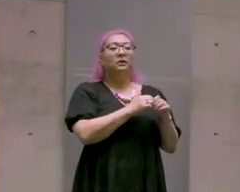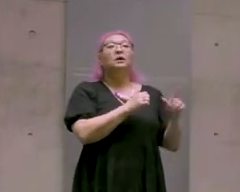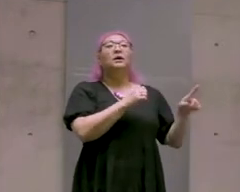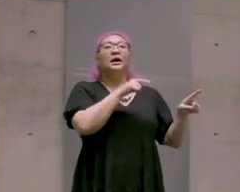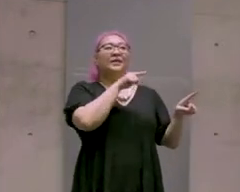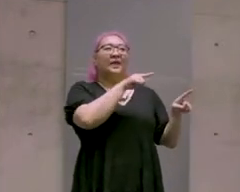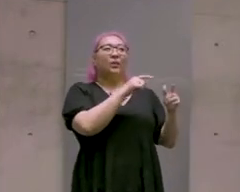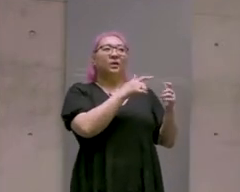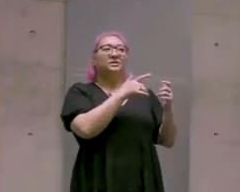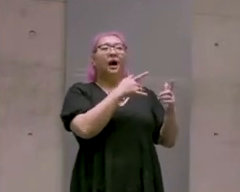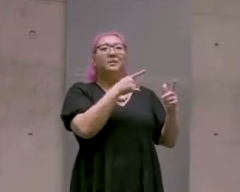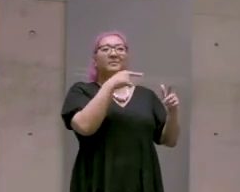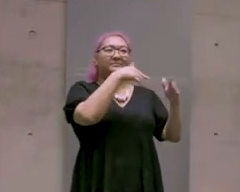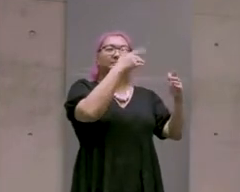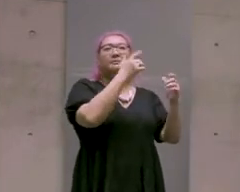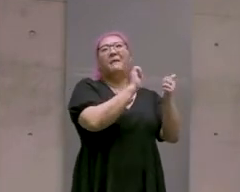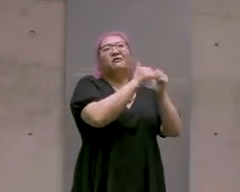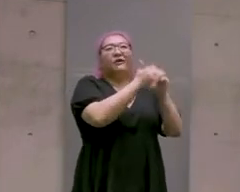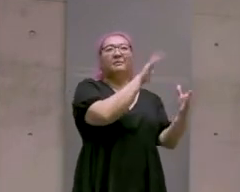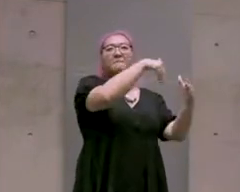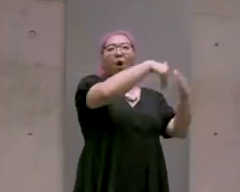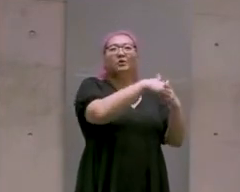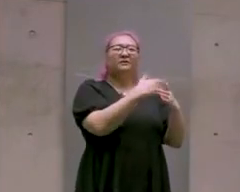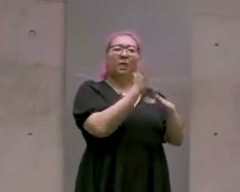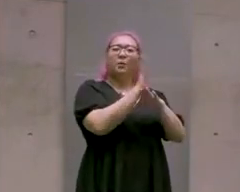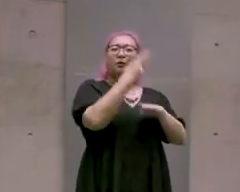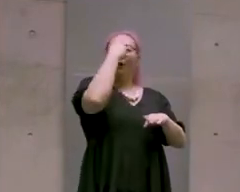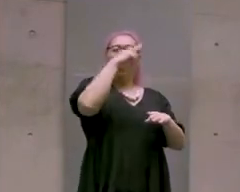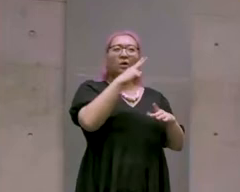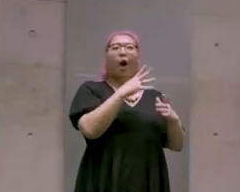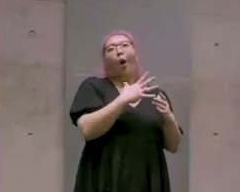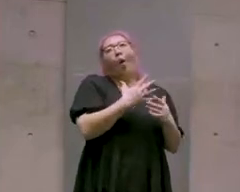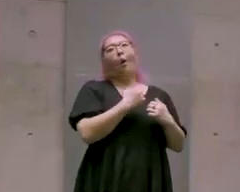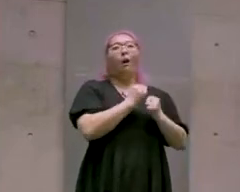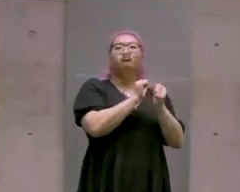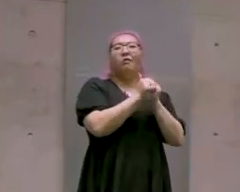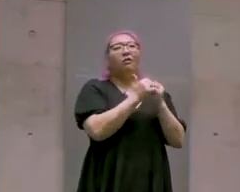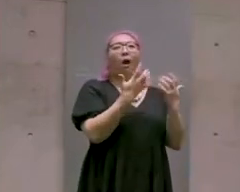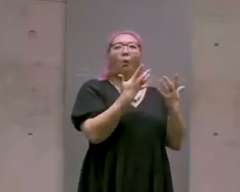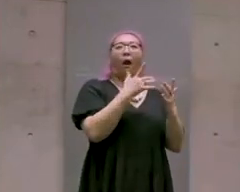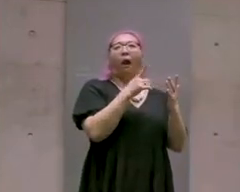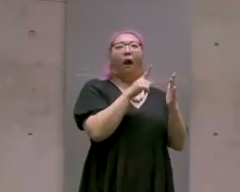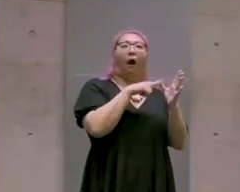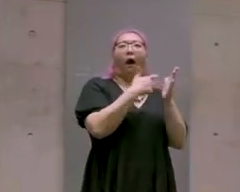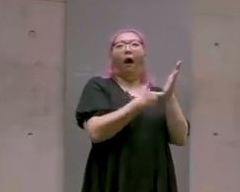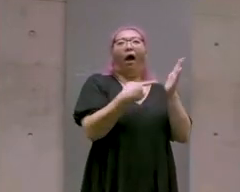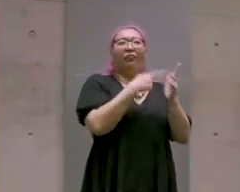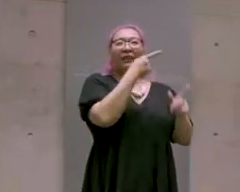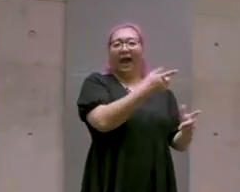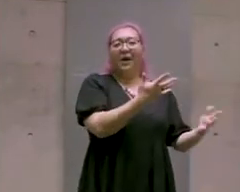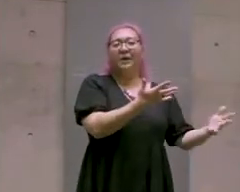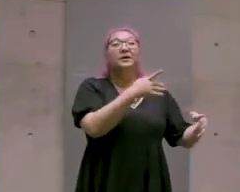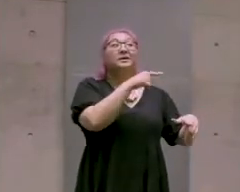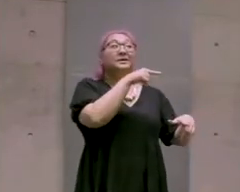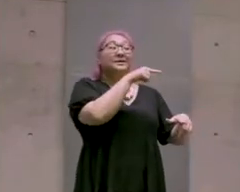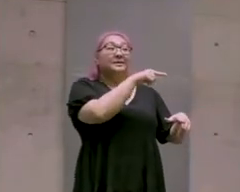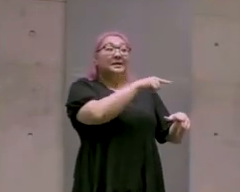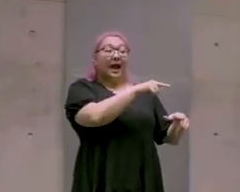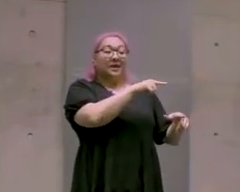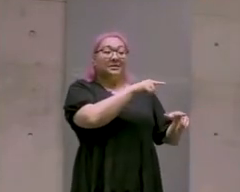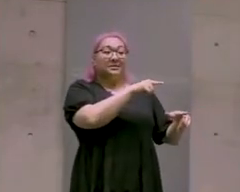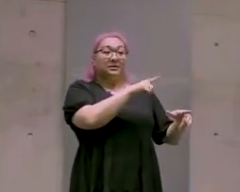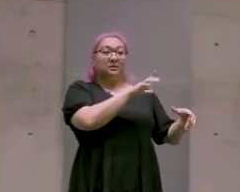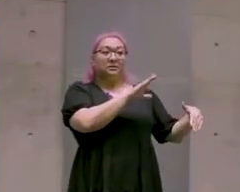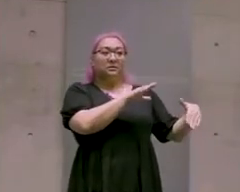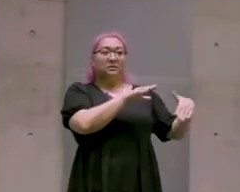And we thought it'd be really cool to make a video game about characters. We weren't really thinking about the kind of problematic nature of this, but